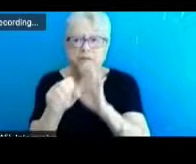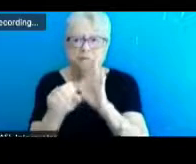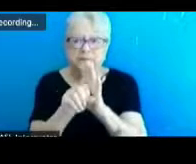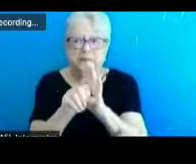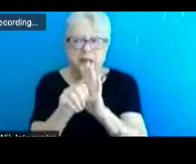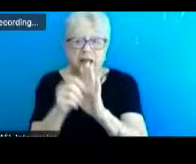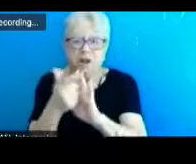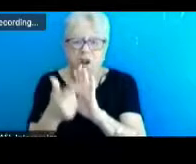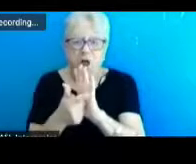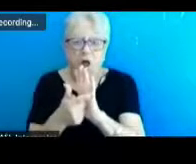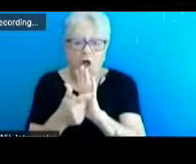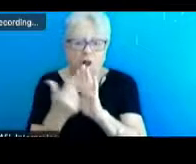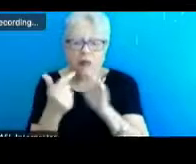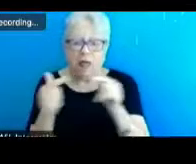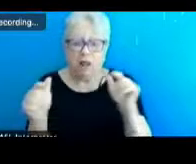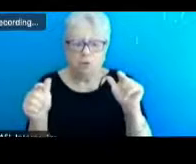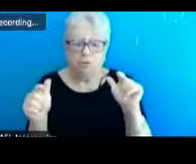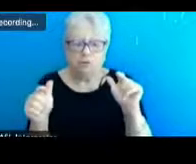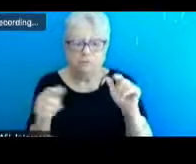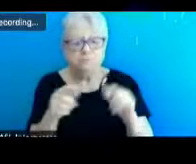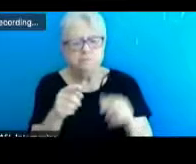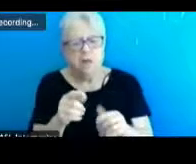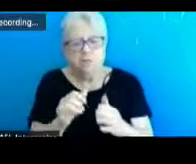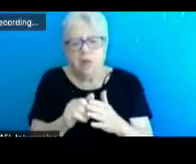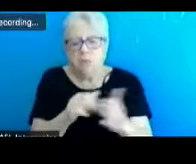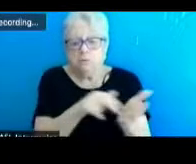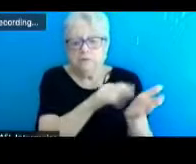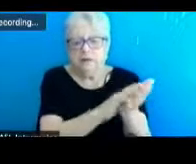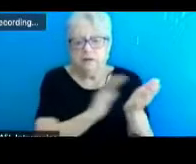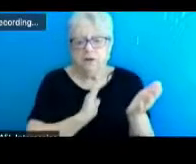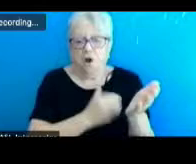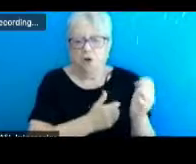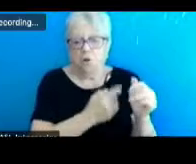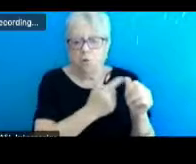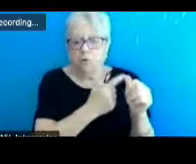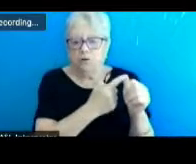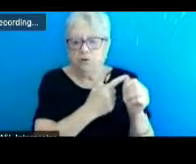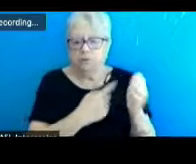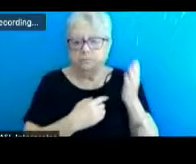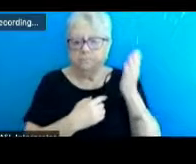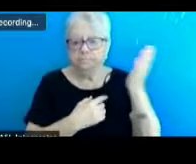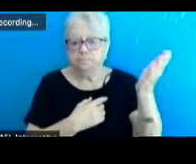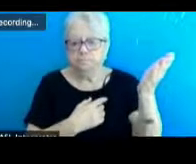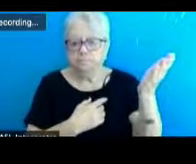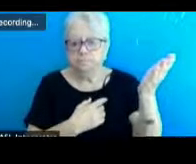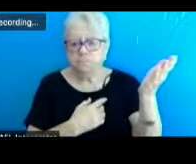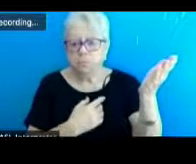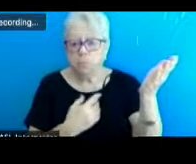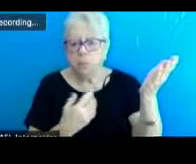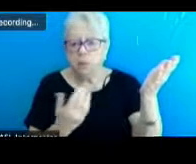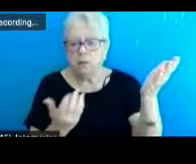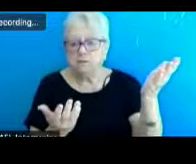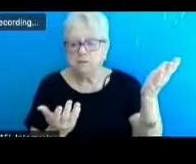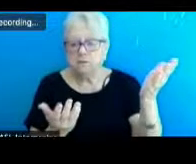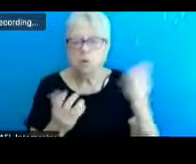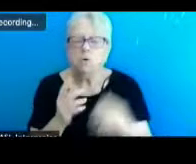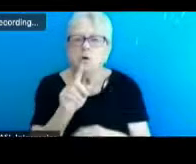language. So, which was in our original. So right. So the open question